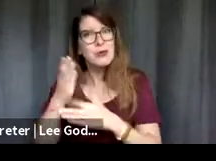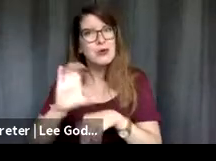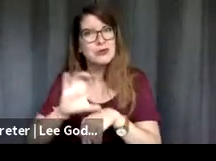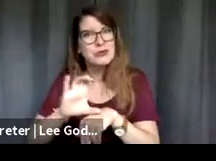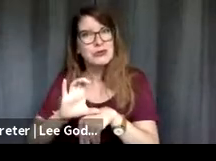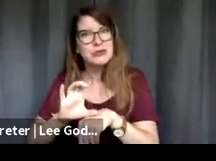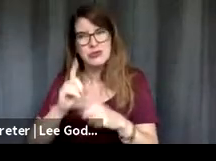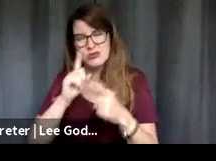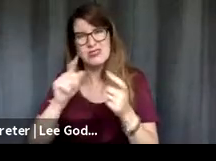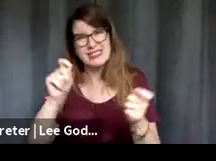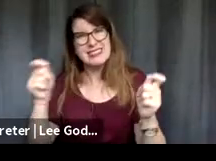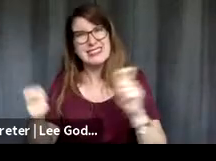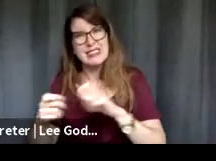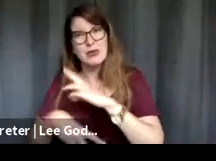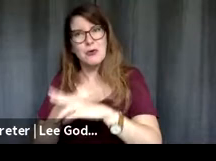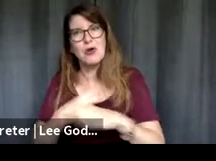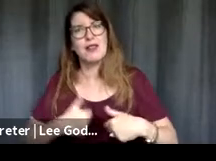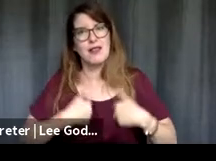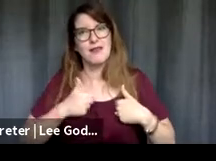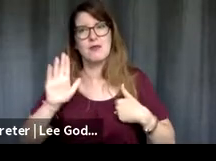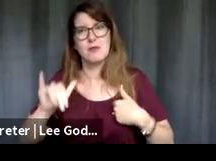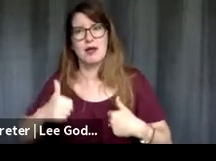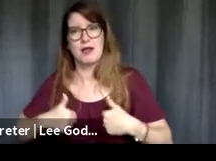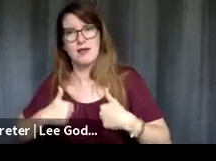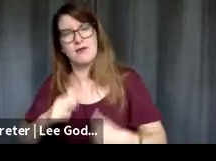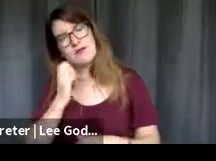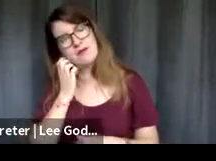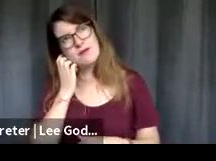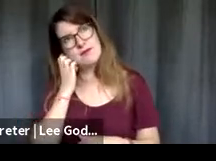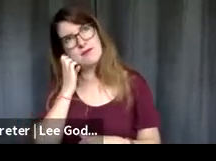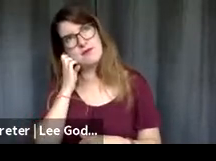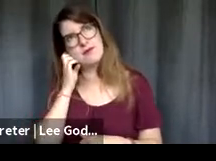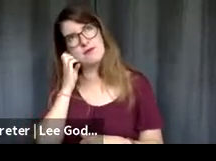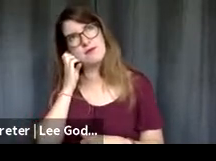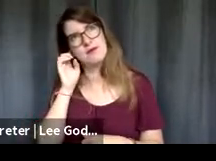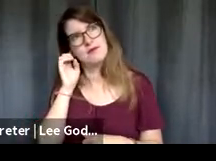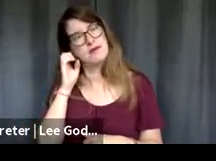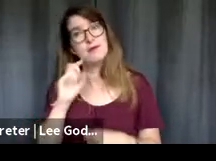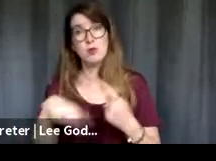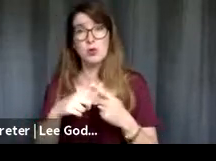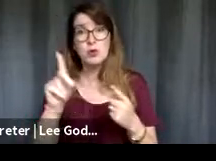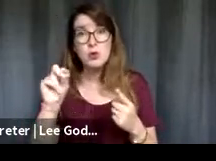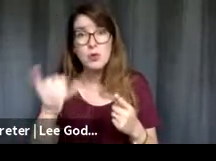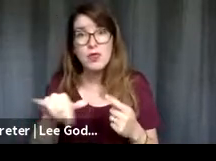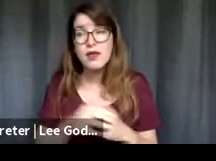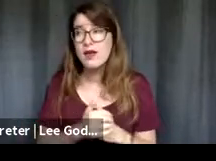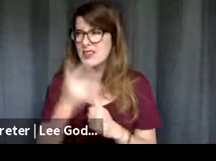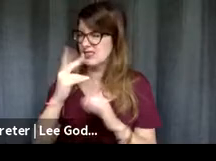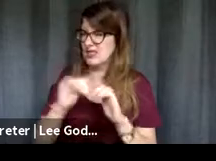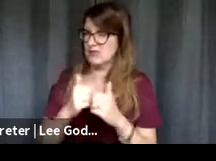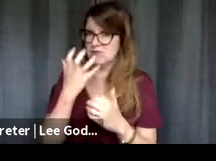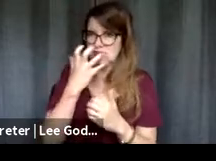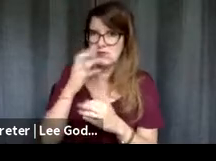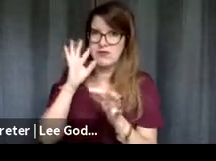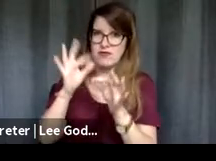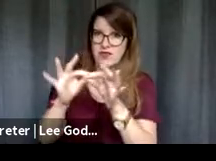a force to change the world, life by life. So when you do that, and then you start to see how faithful God